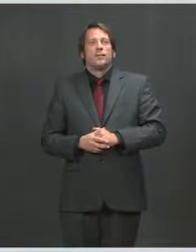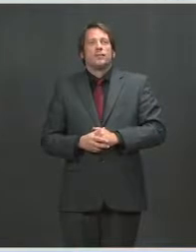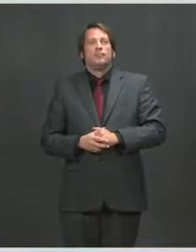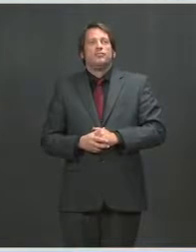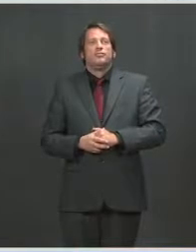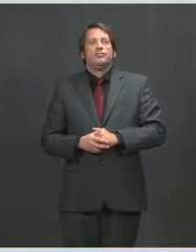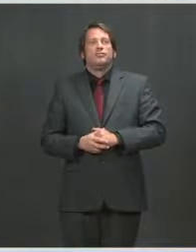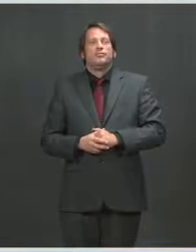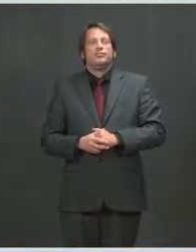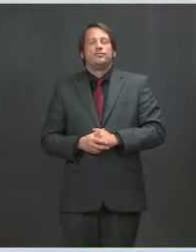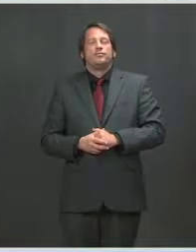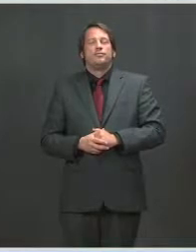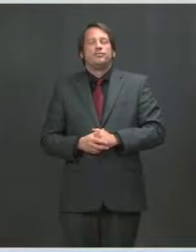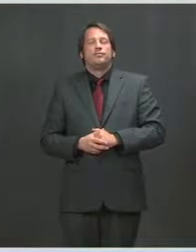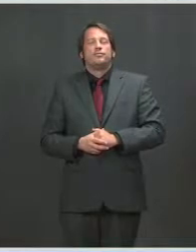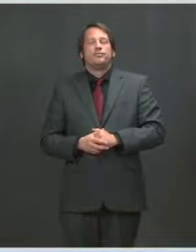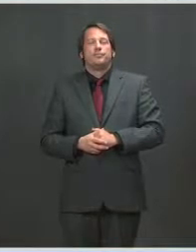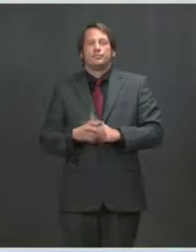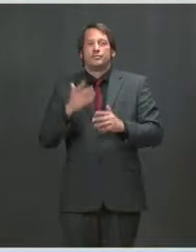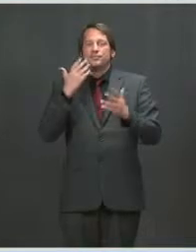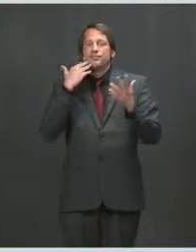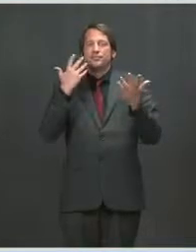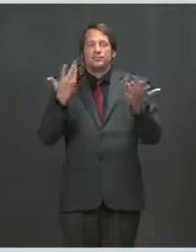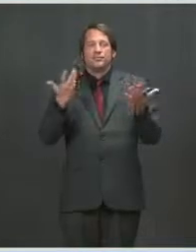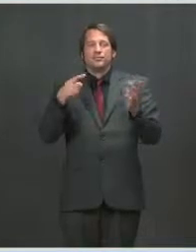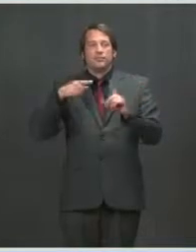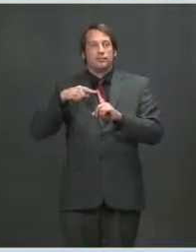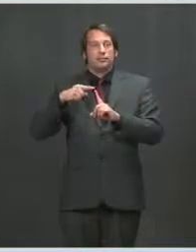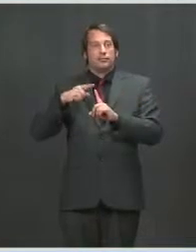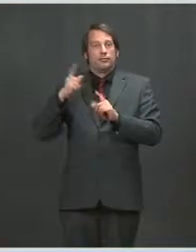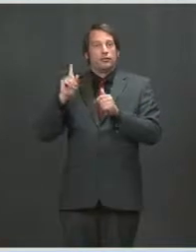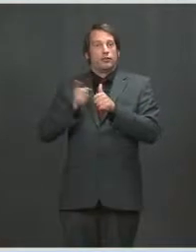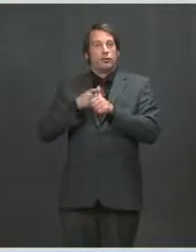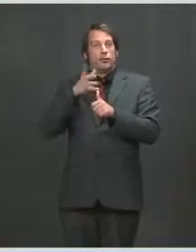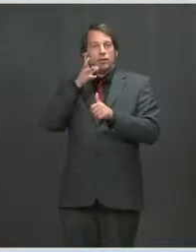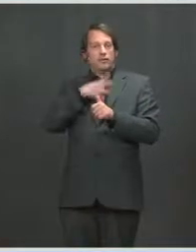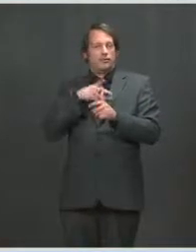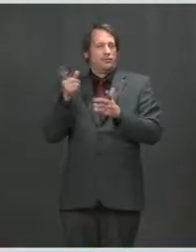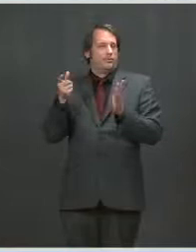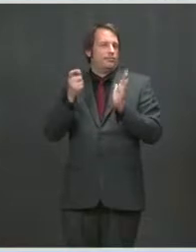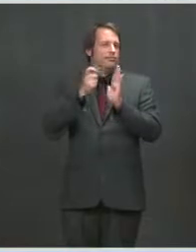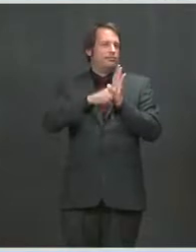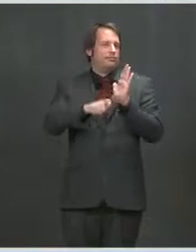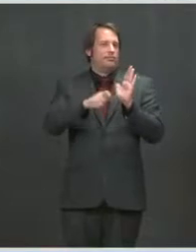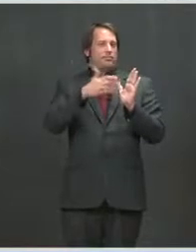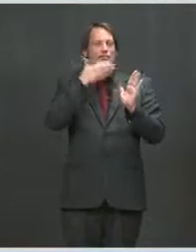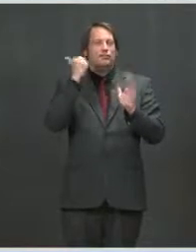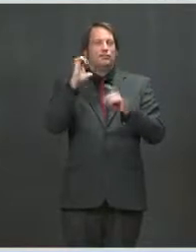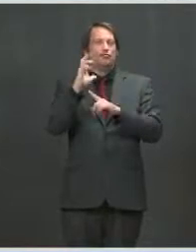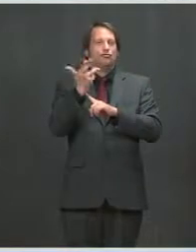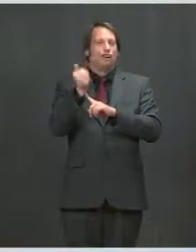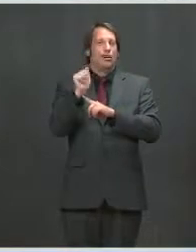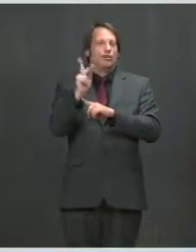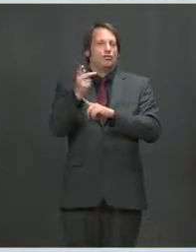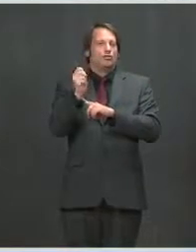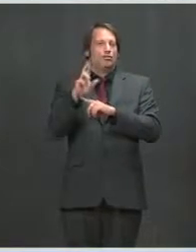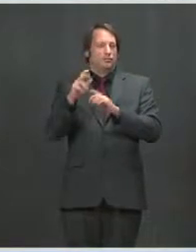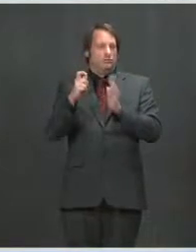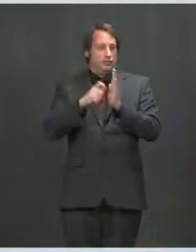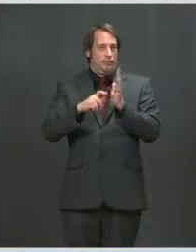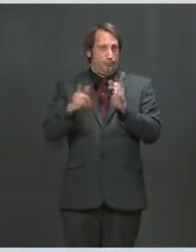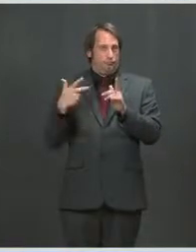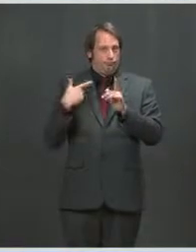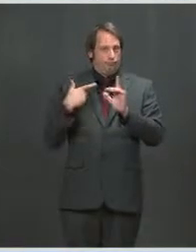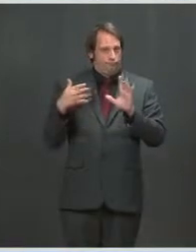Lady Michelle Obama and I started 10 years ago, joining forces. This work is personal to